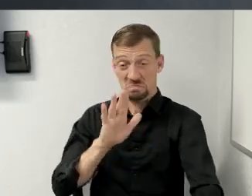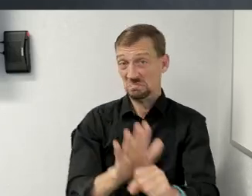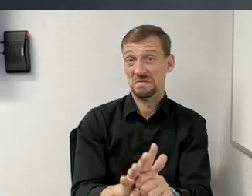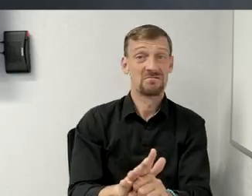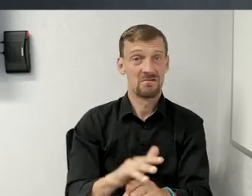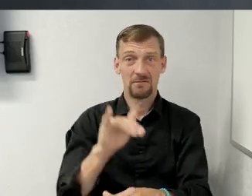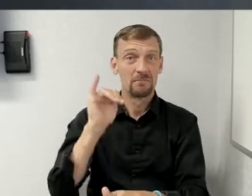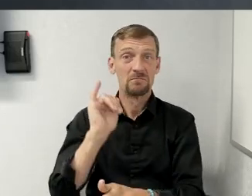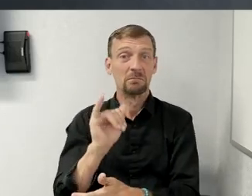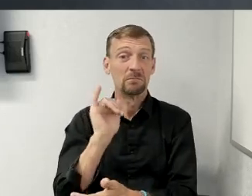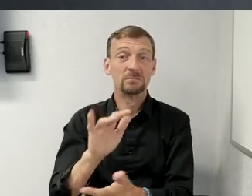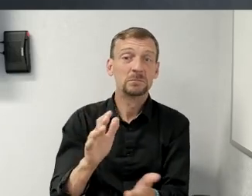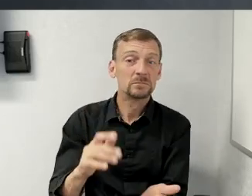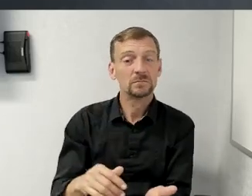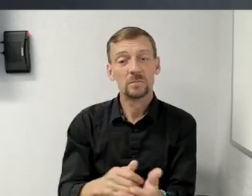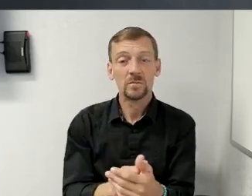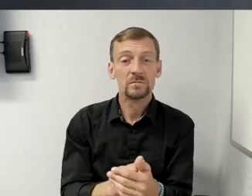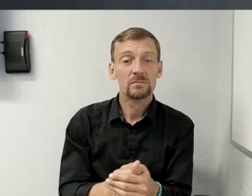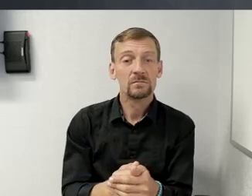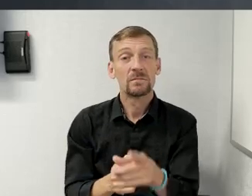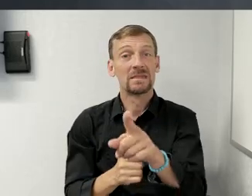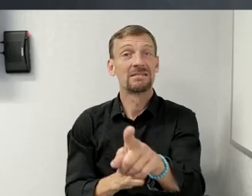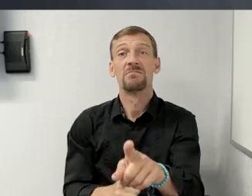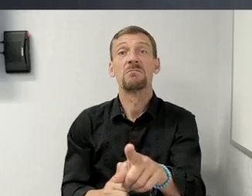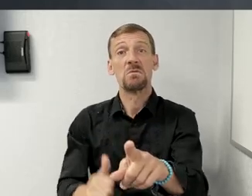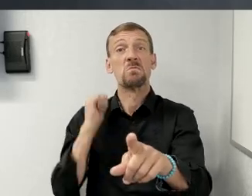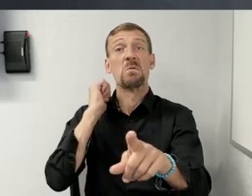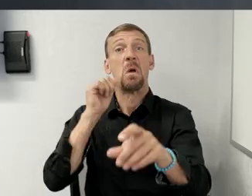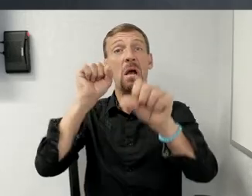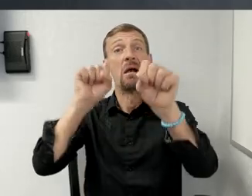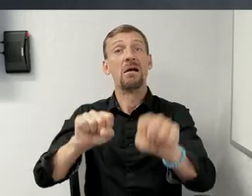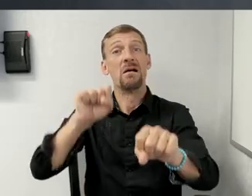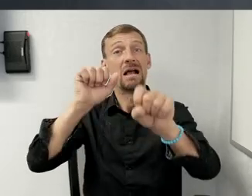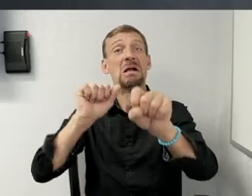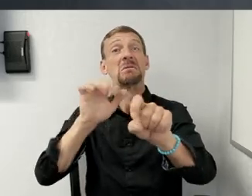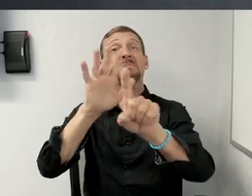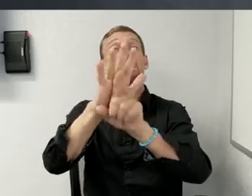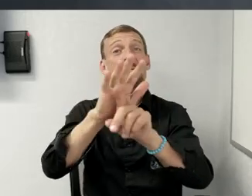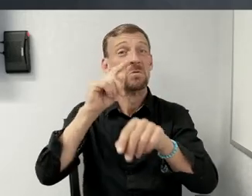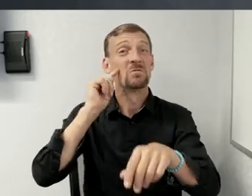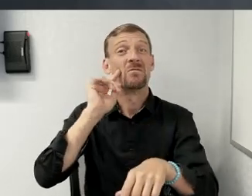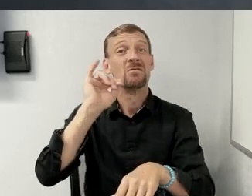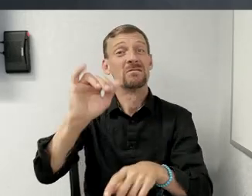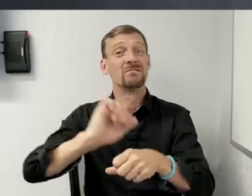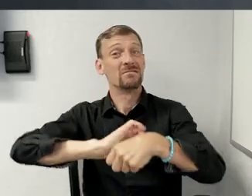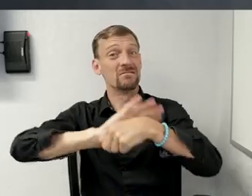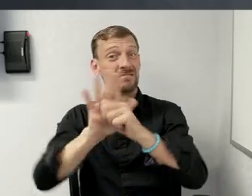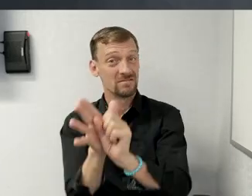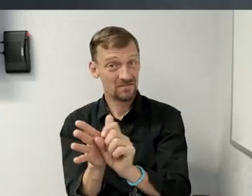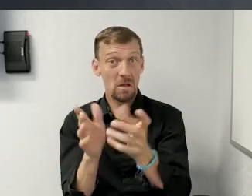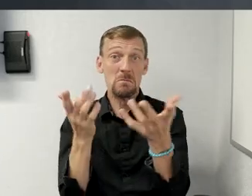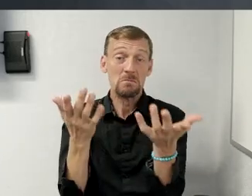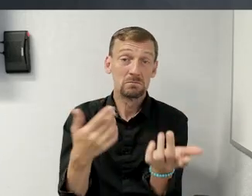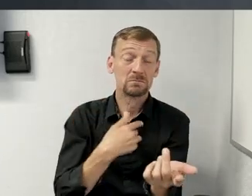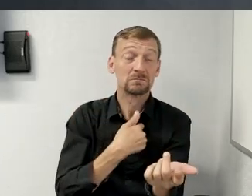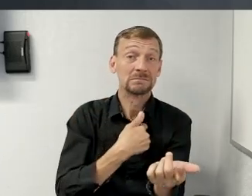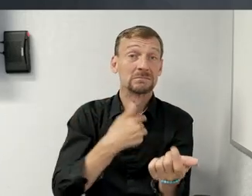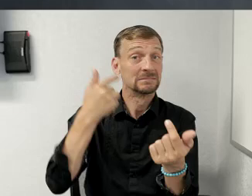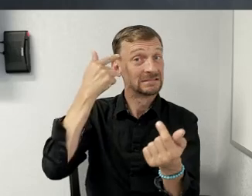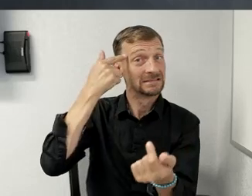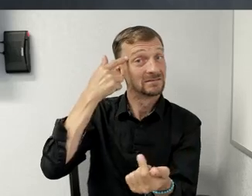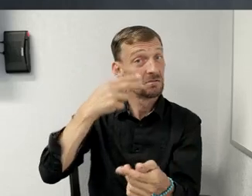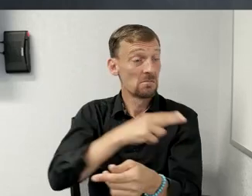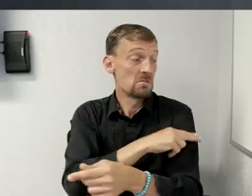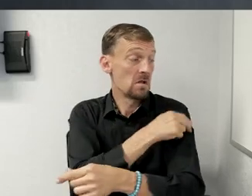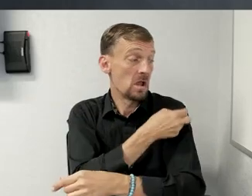that that you wouldn't potentially be exposed. But I can tell you that I think